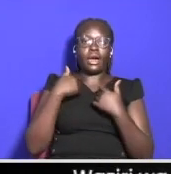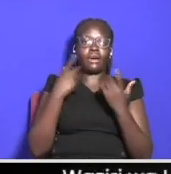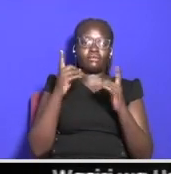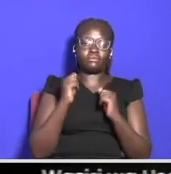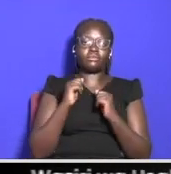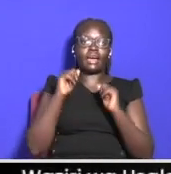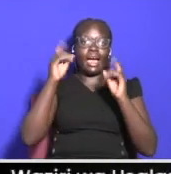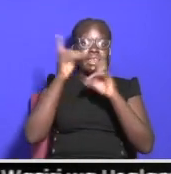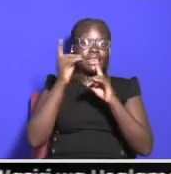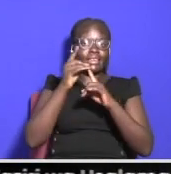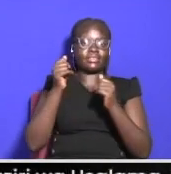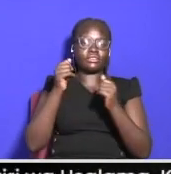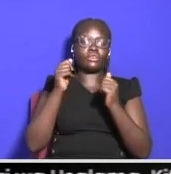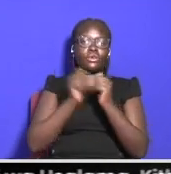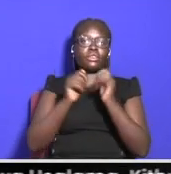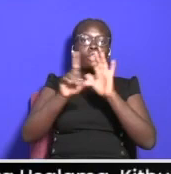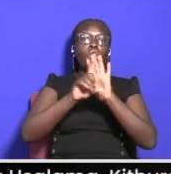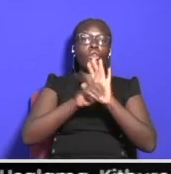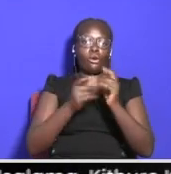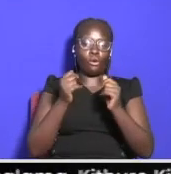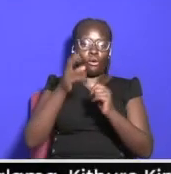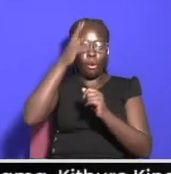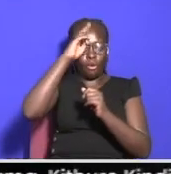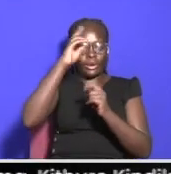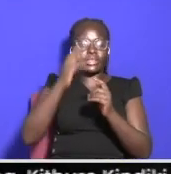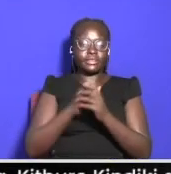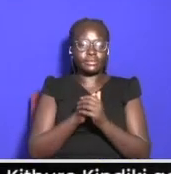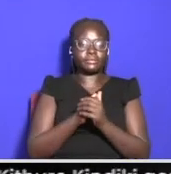with us and have a date with law enforcement officers